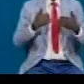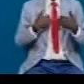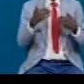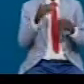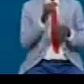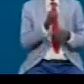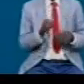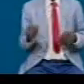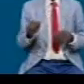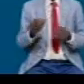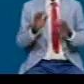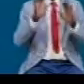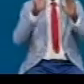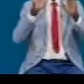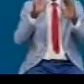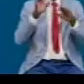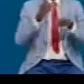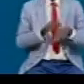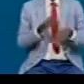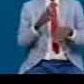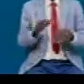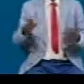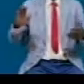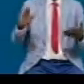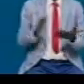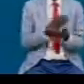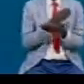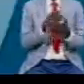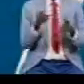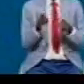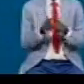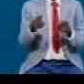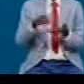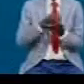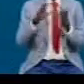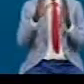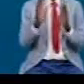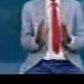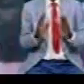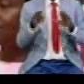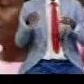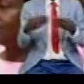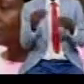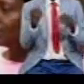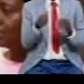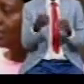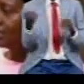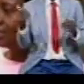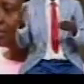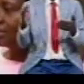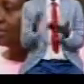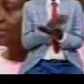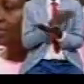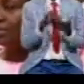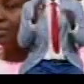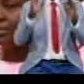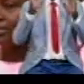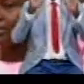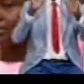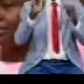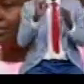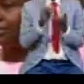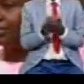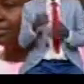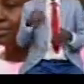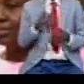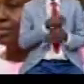as the choir gives another moment of wonders so that we